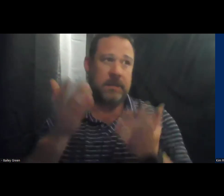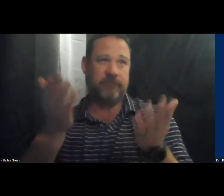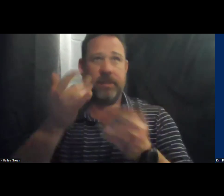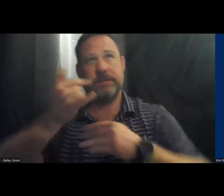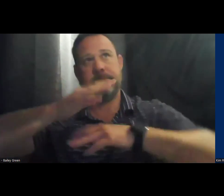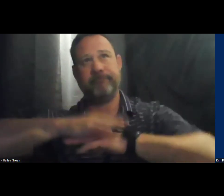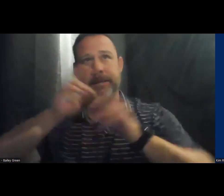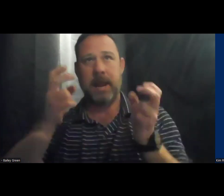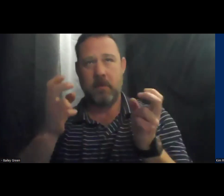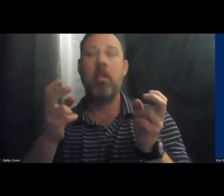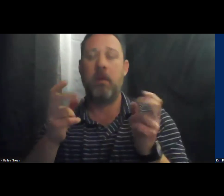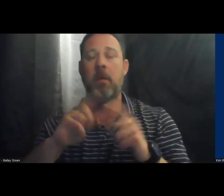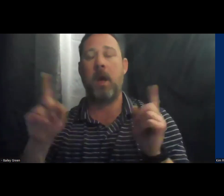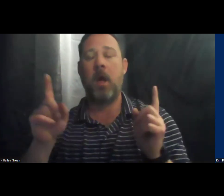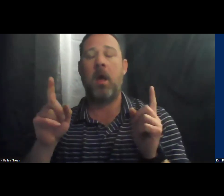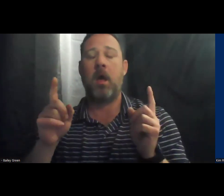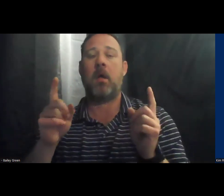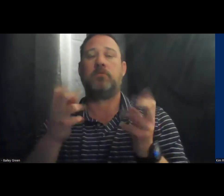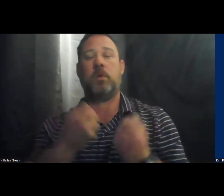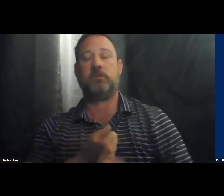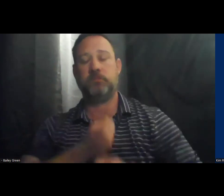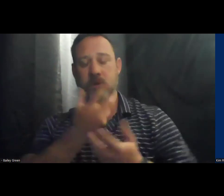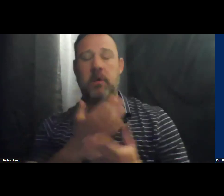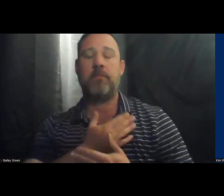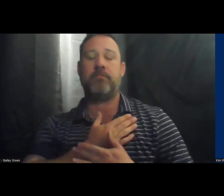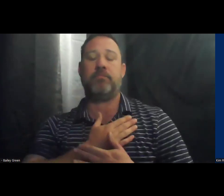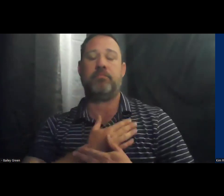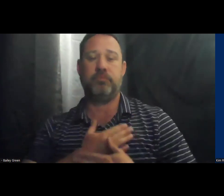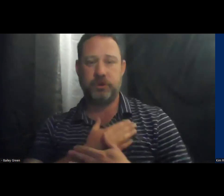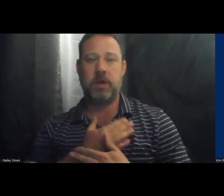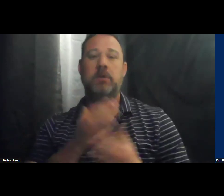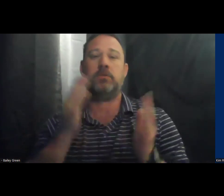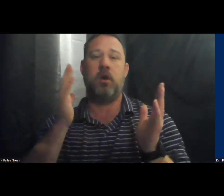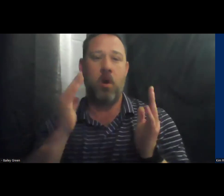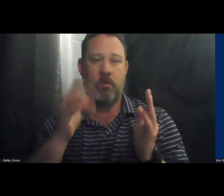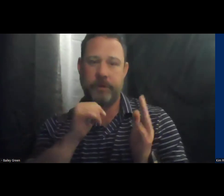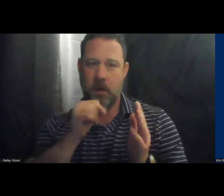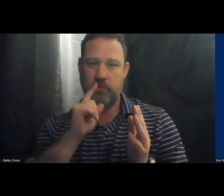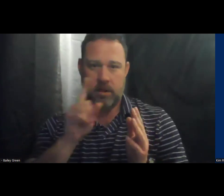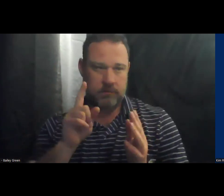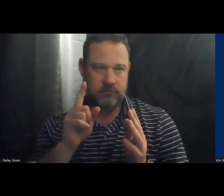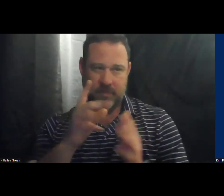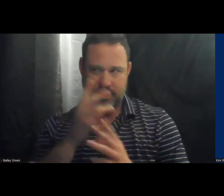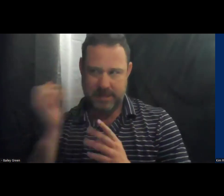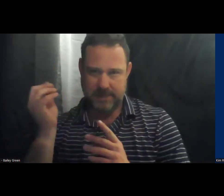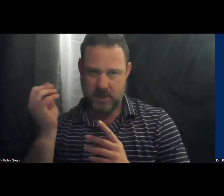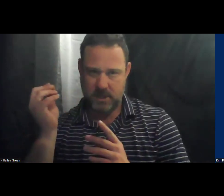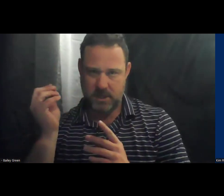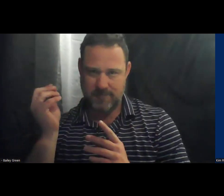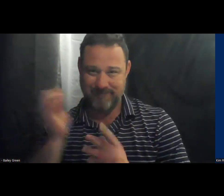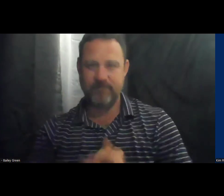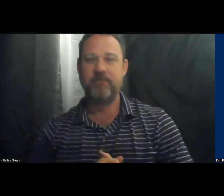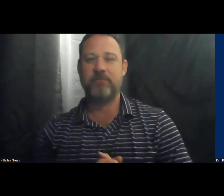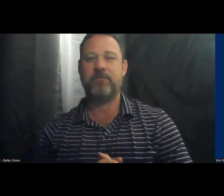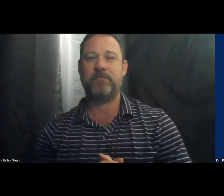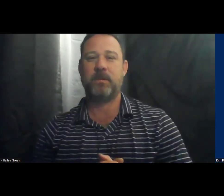anymore, I just want to express my appreciation and hope that you're not really going anywhere.